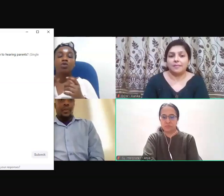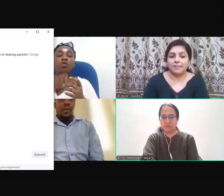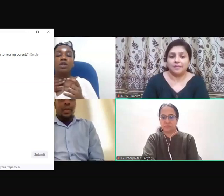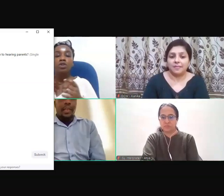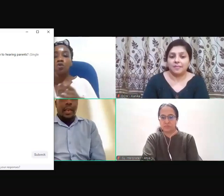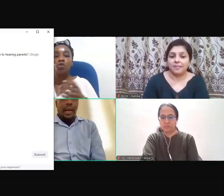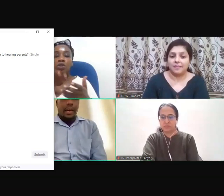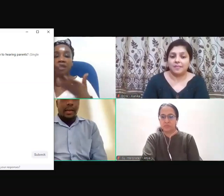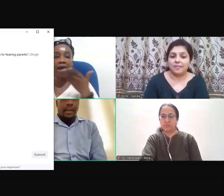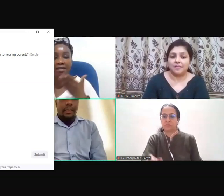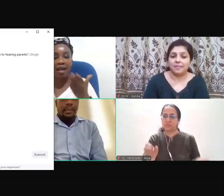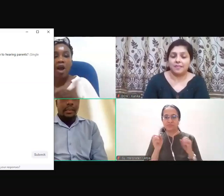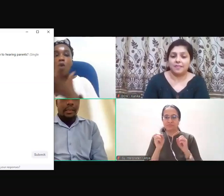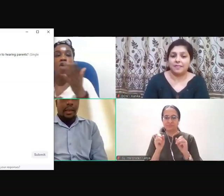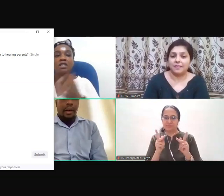So, okay, that's